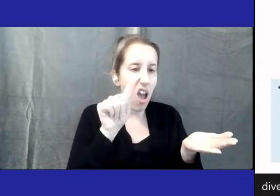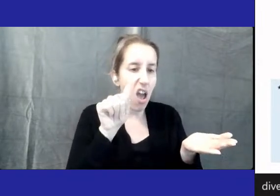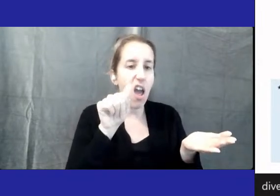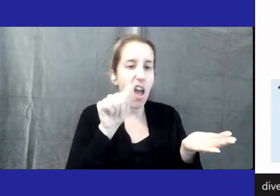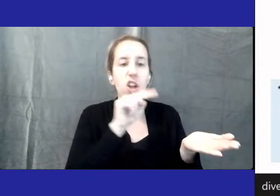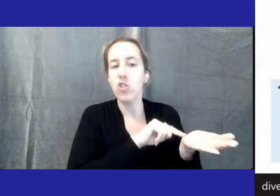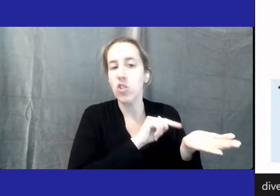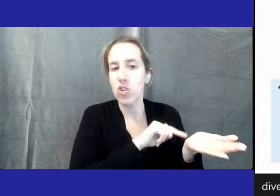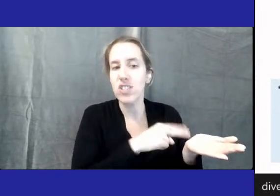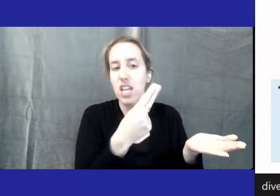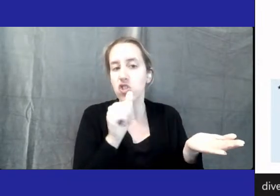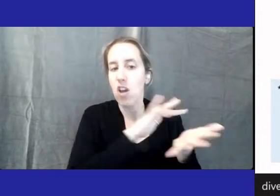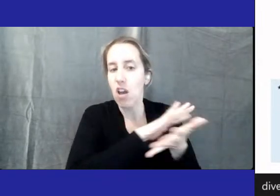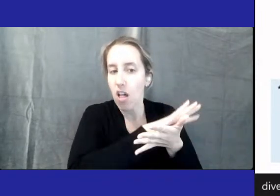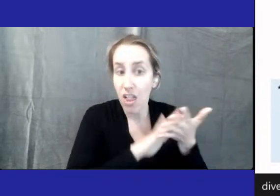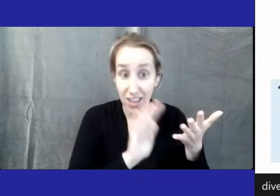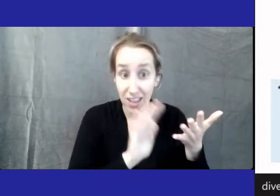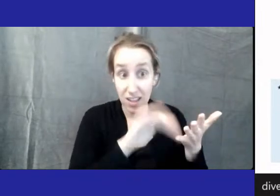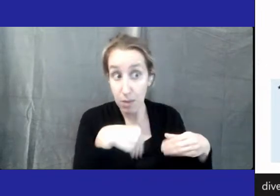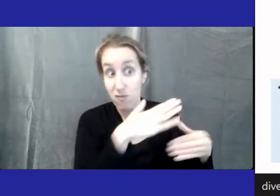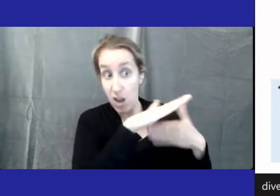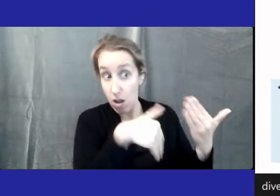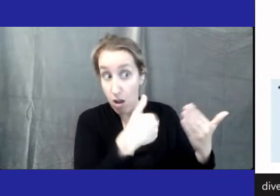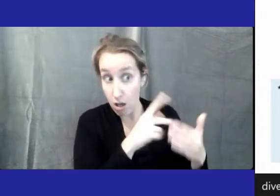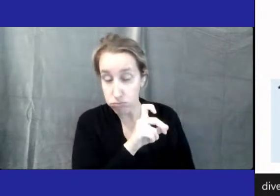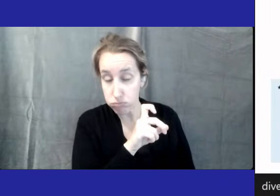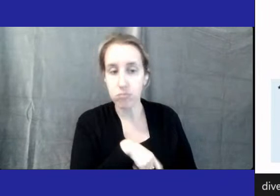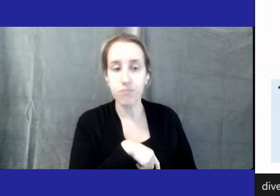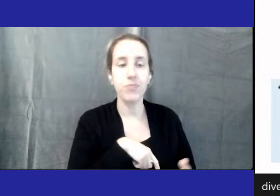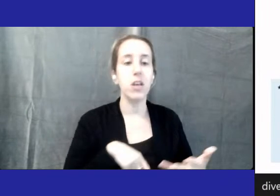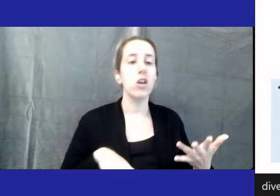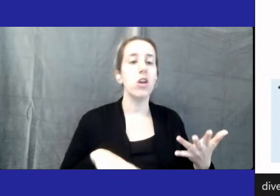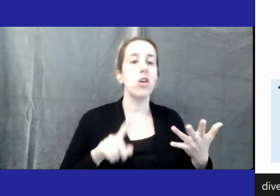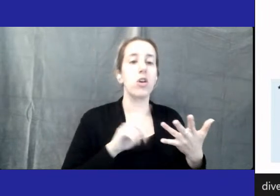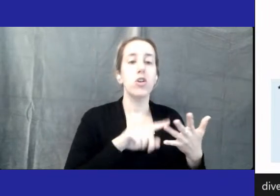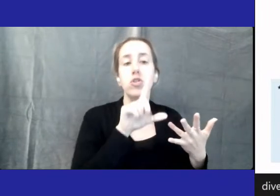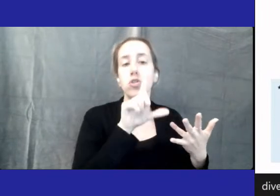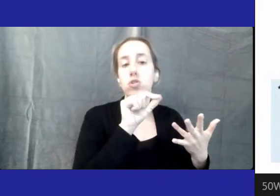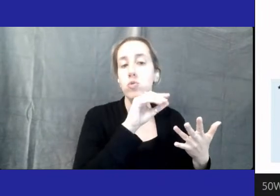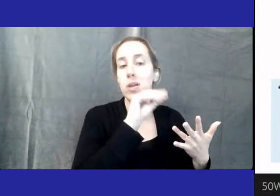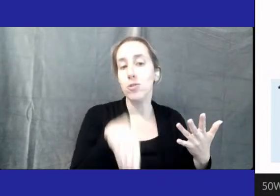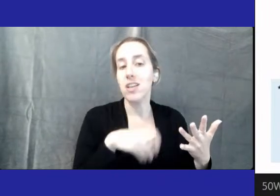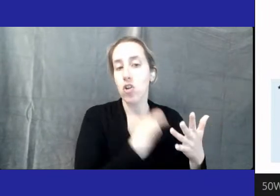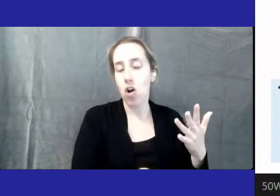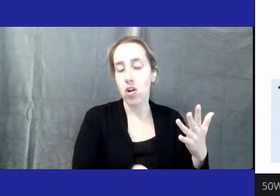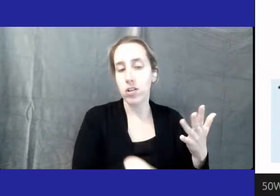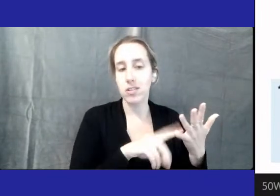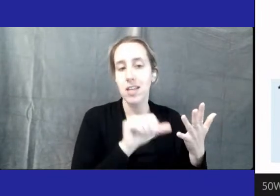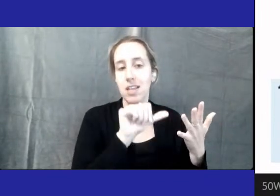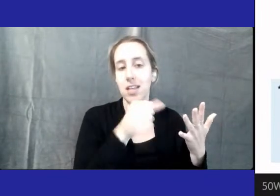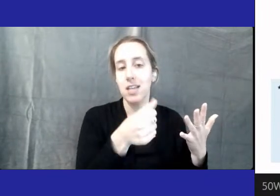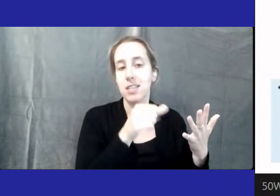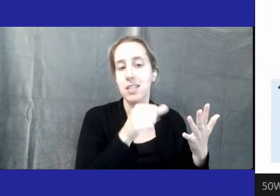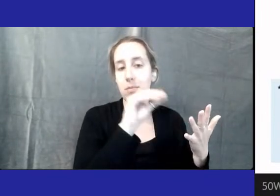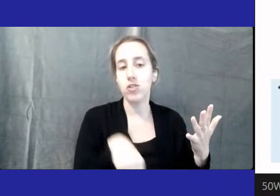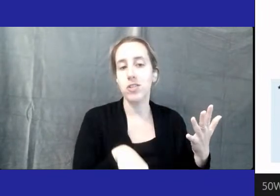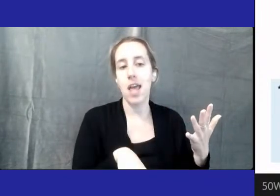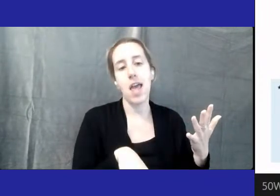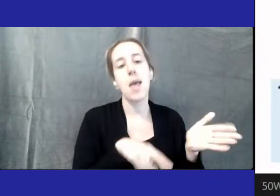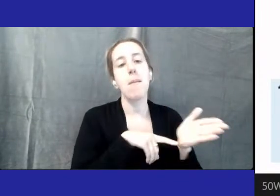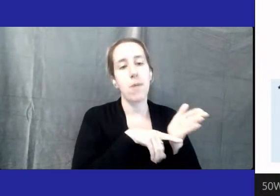aides, nursing support, et cetera. 20% for cost and 10% for minority and women